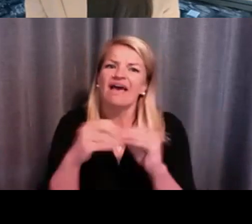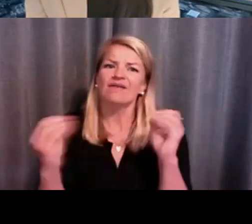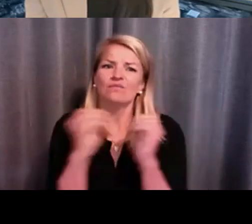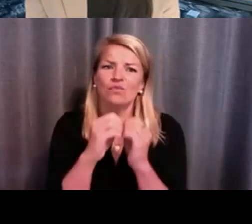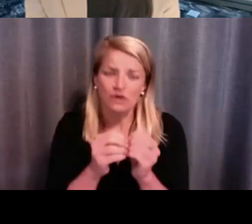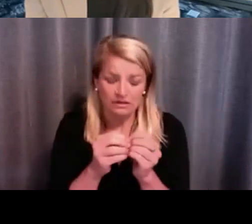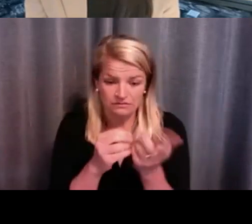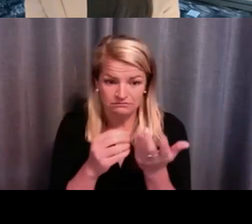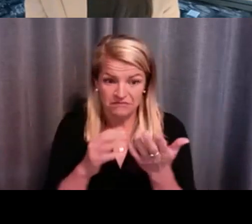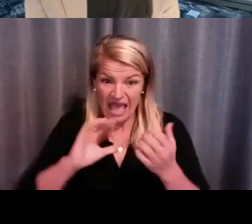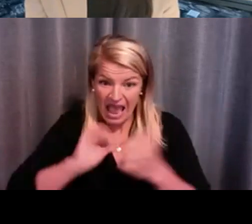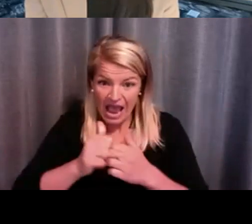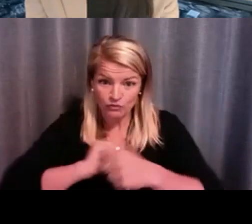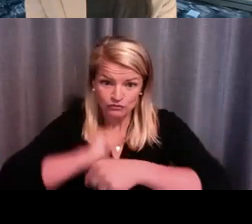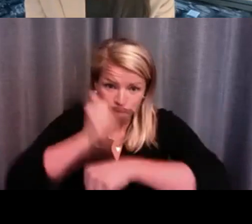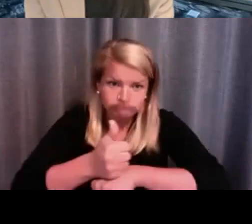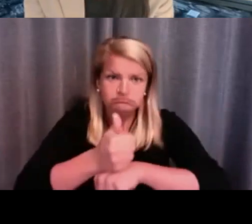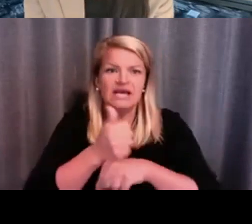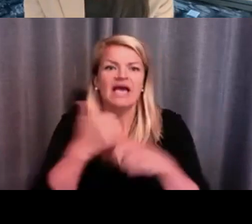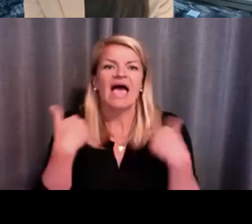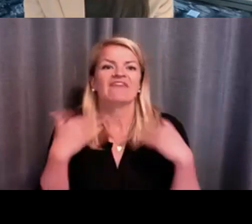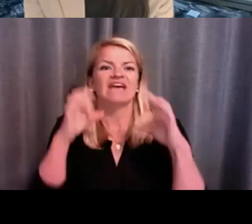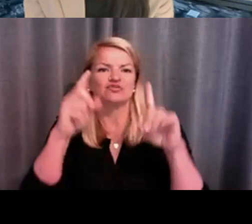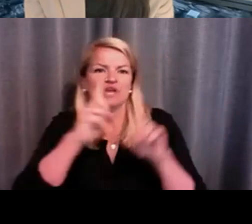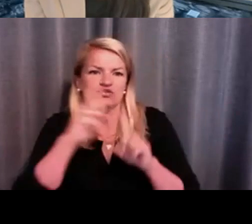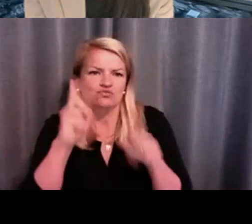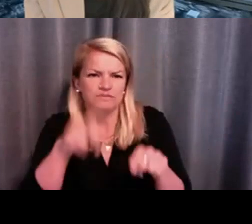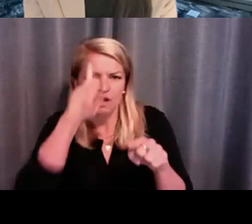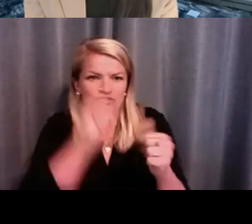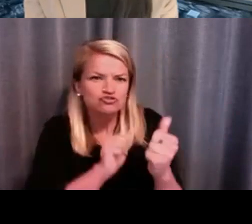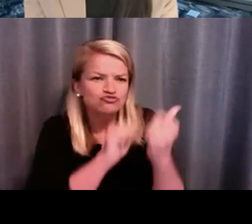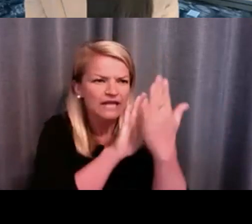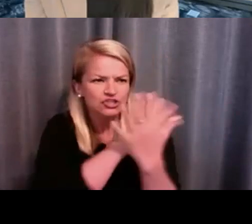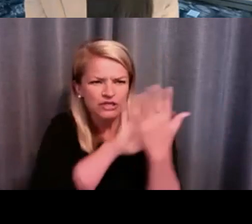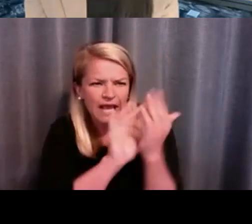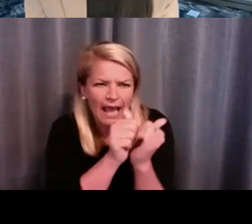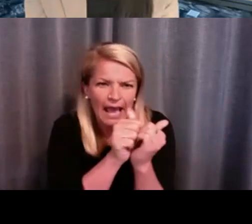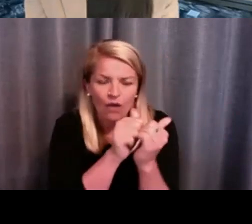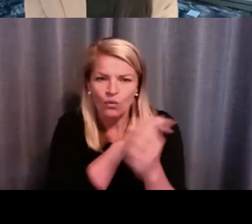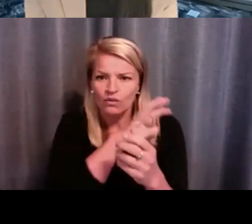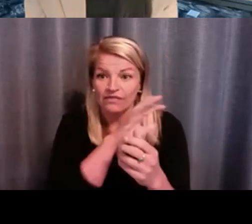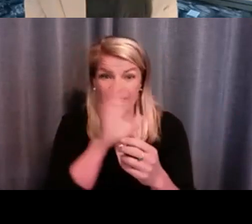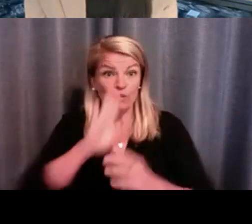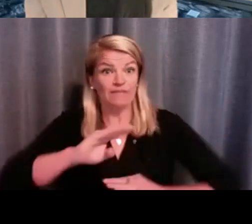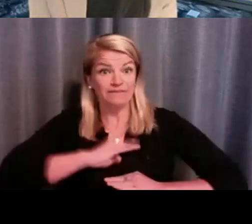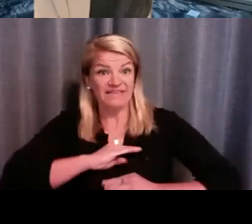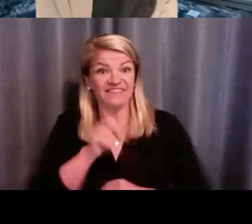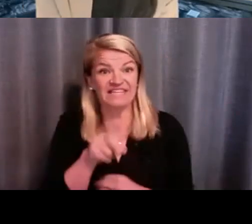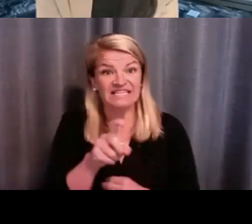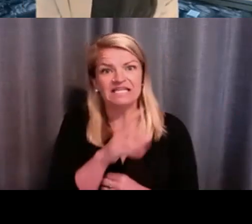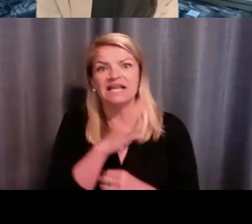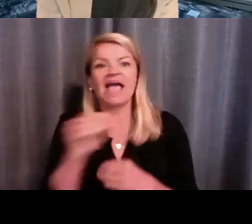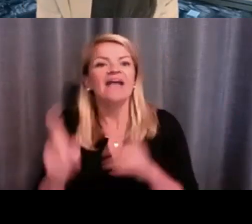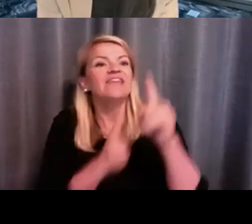to more concretely develop educational response strategies that will meet the need and aspirations